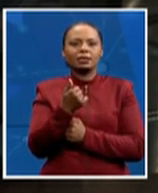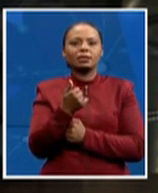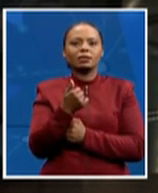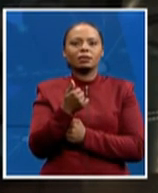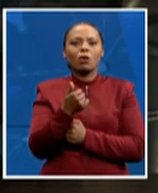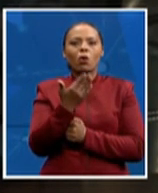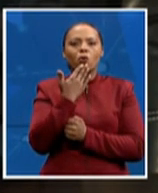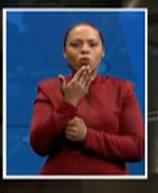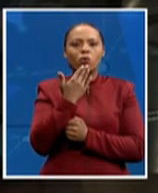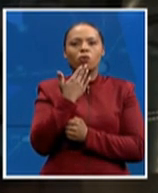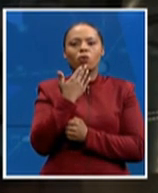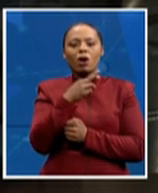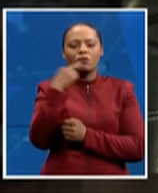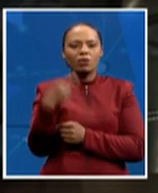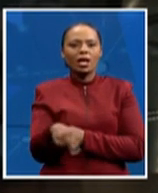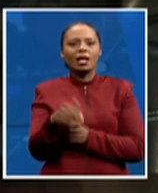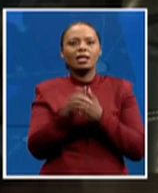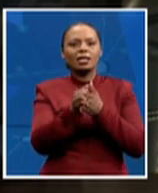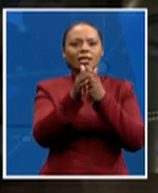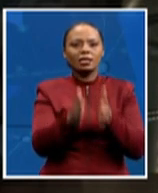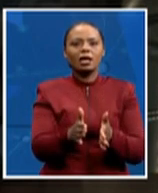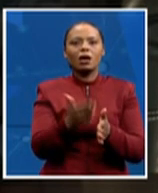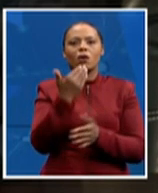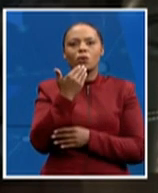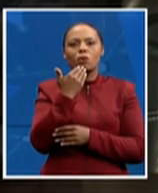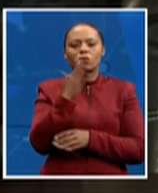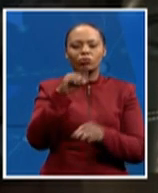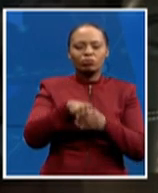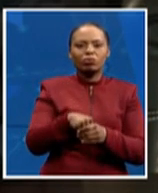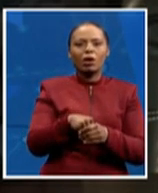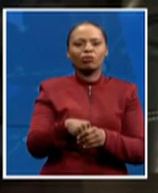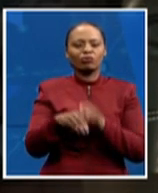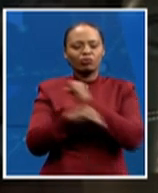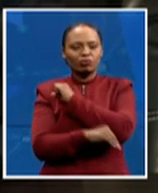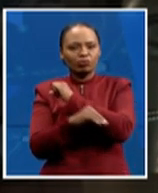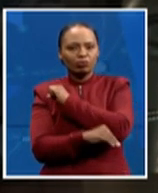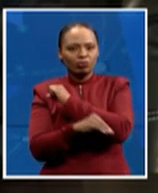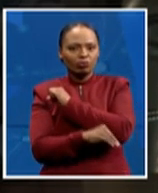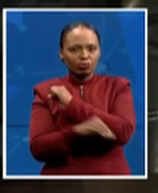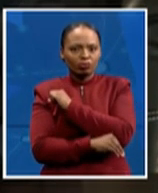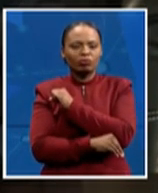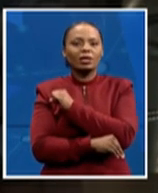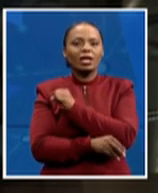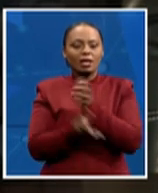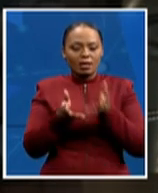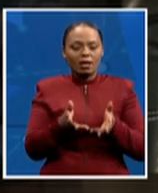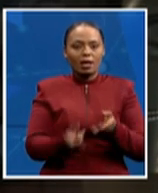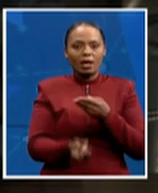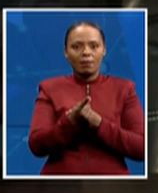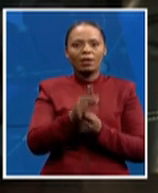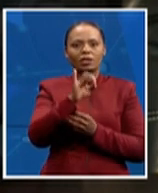the economic sabotage that is taking place in and around Richards Bay. On Thursday this